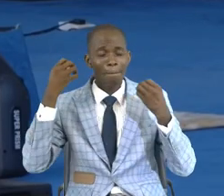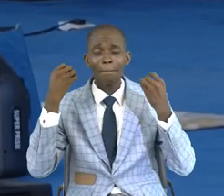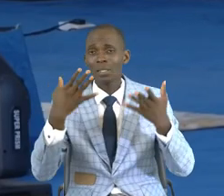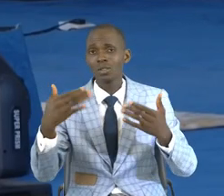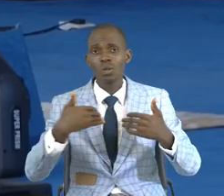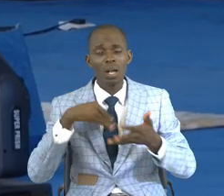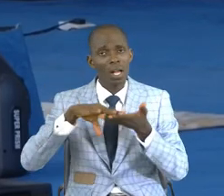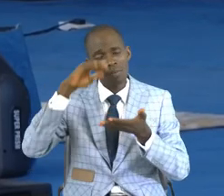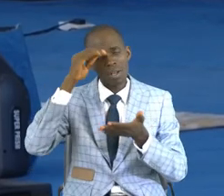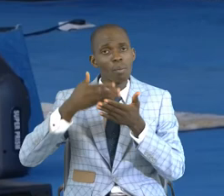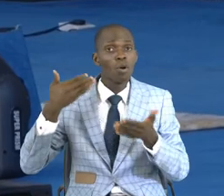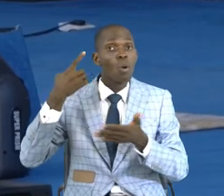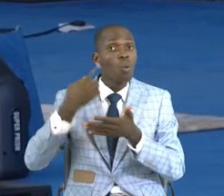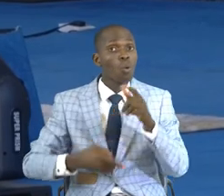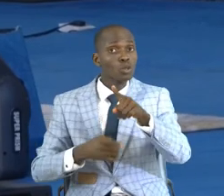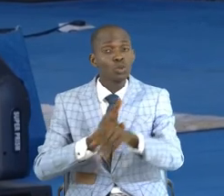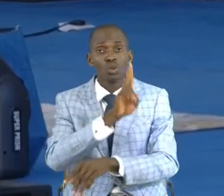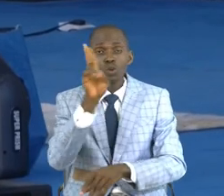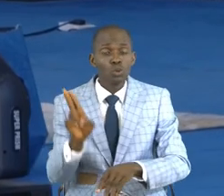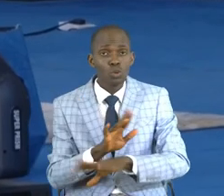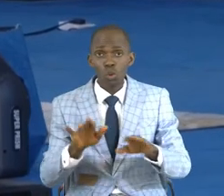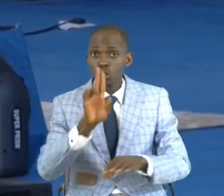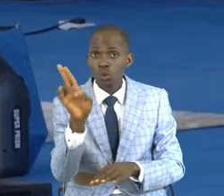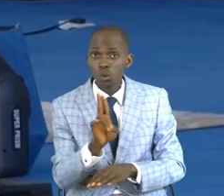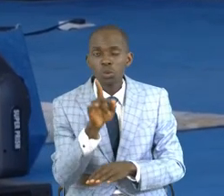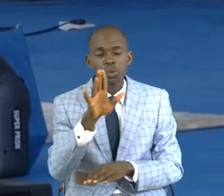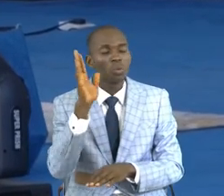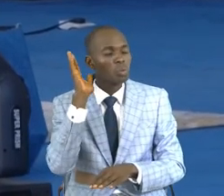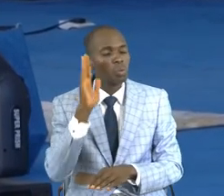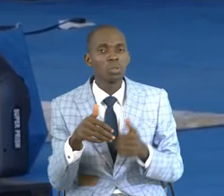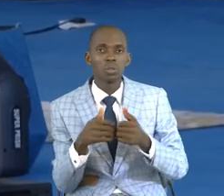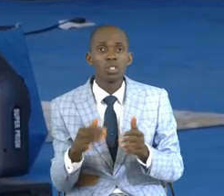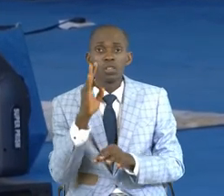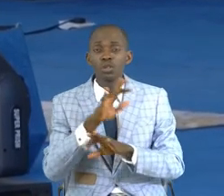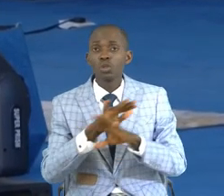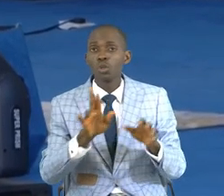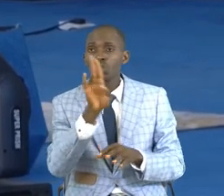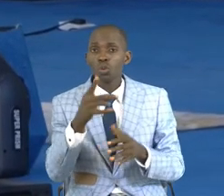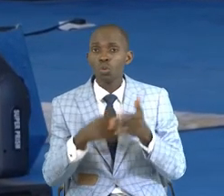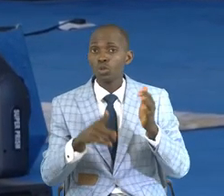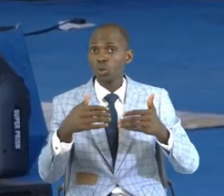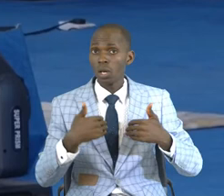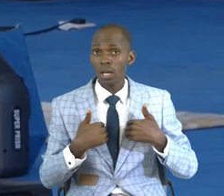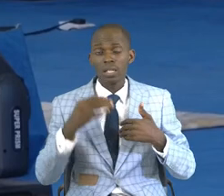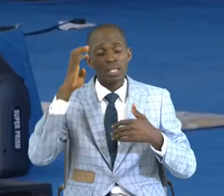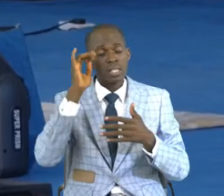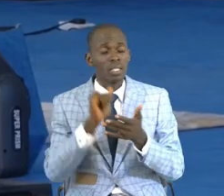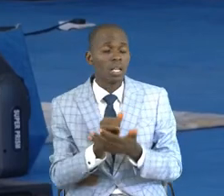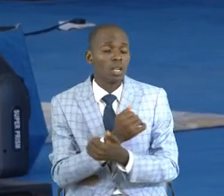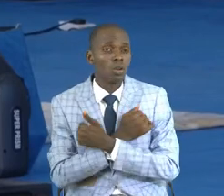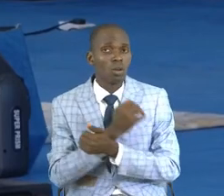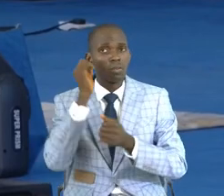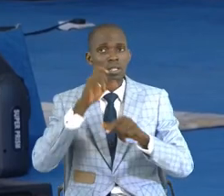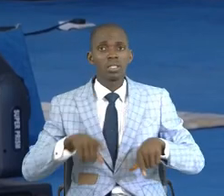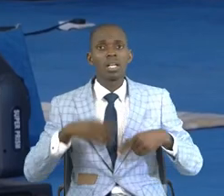you don't use, you lose. If you don't use that thing you have, he that loveth his life shall lose it.